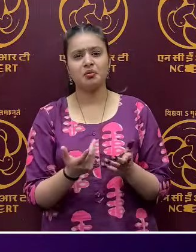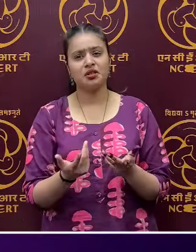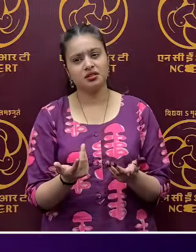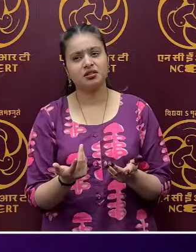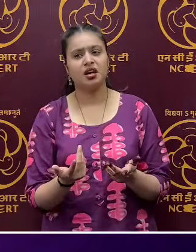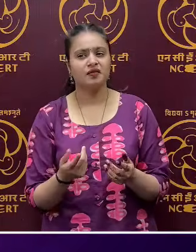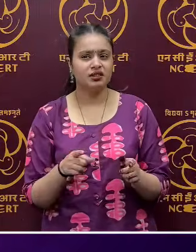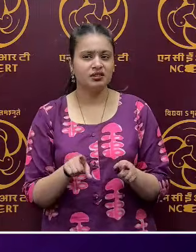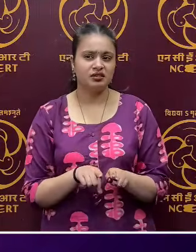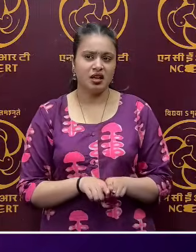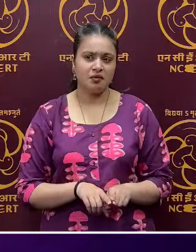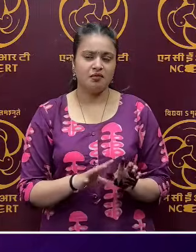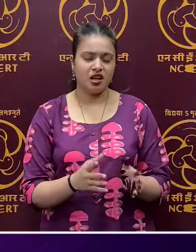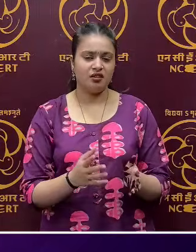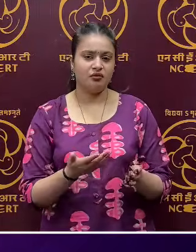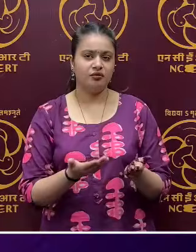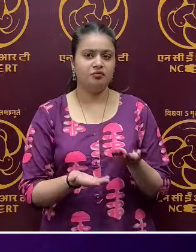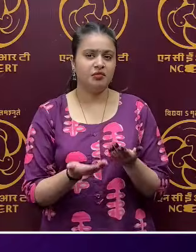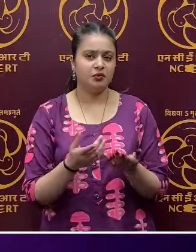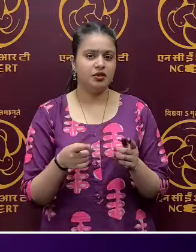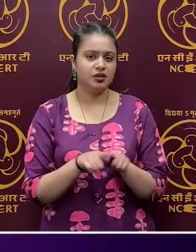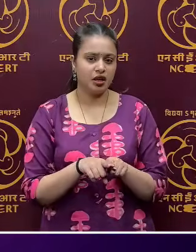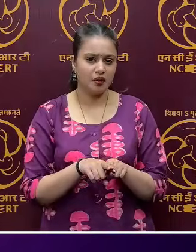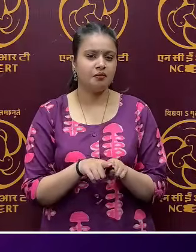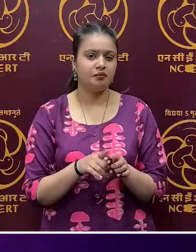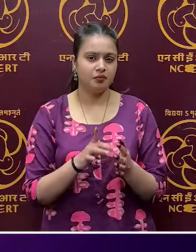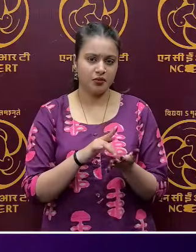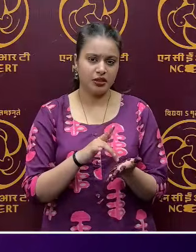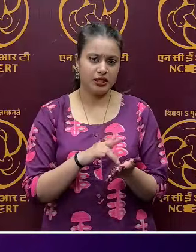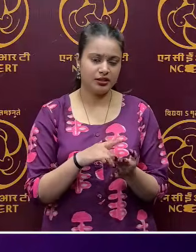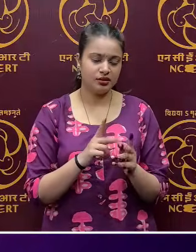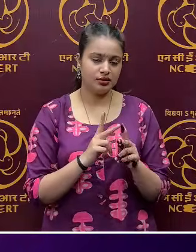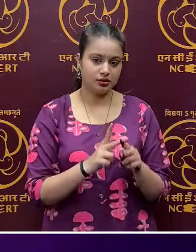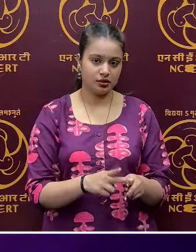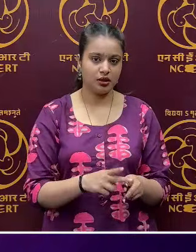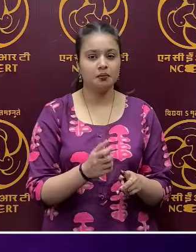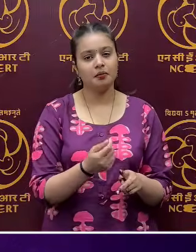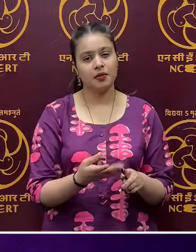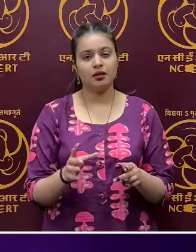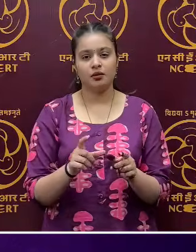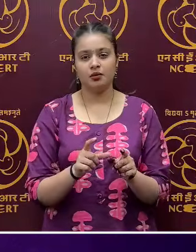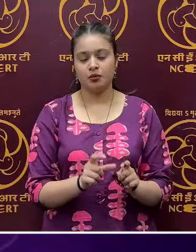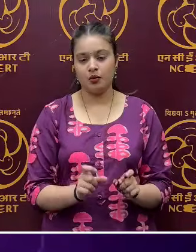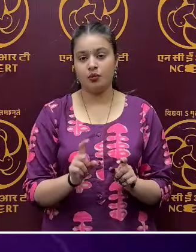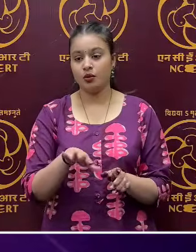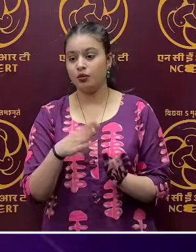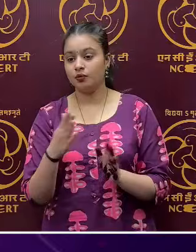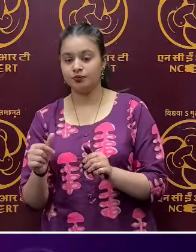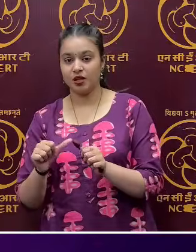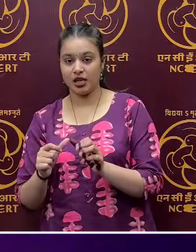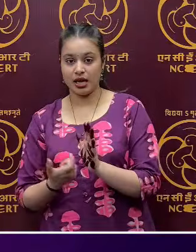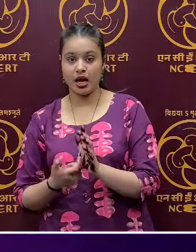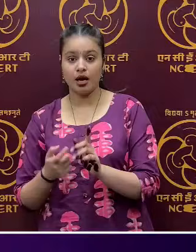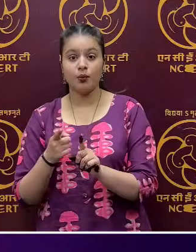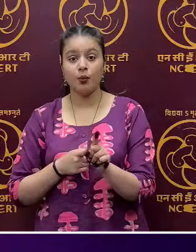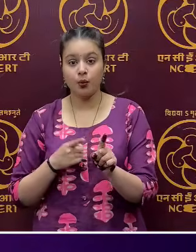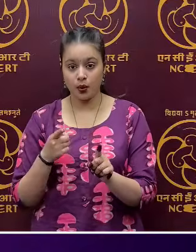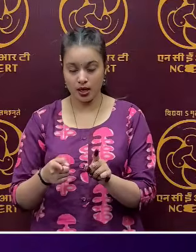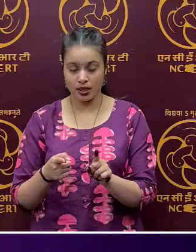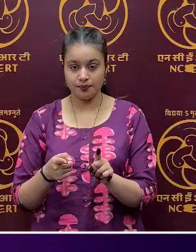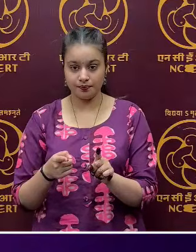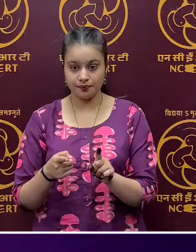stat and which will mean something that is positioned in one place. Okay. Now ARY, when you see that